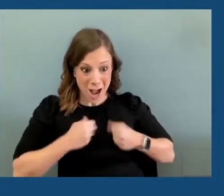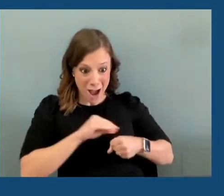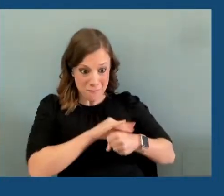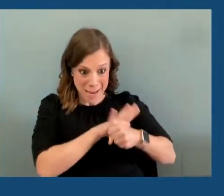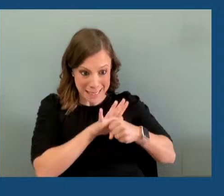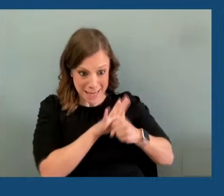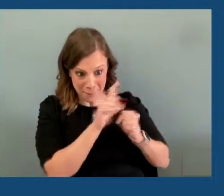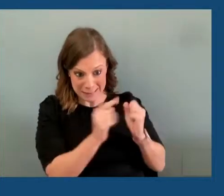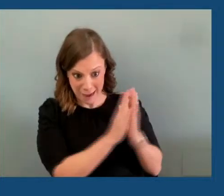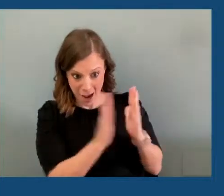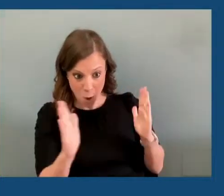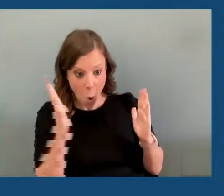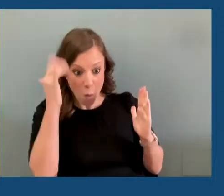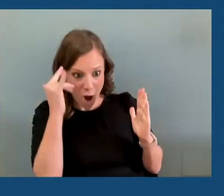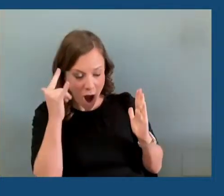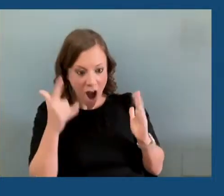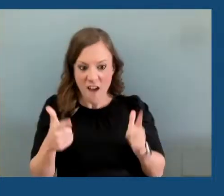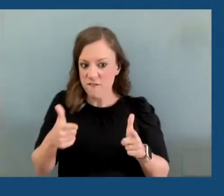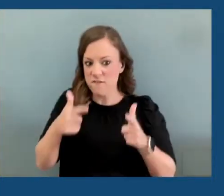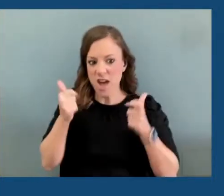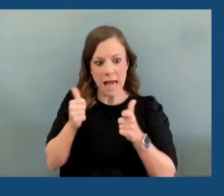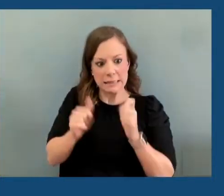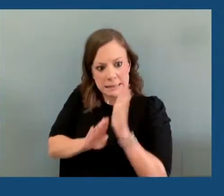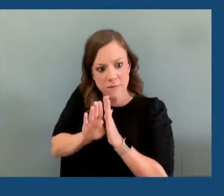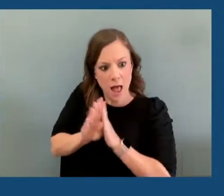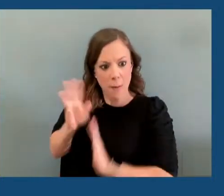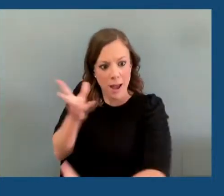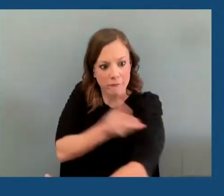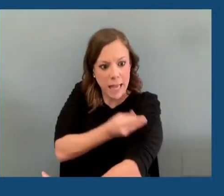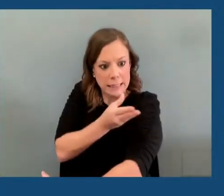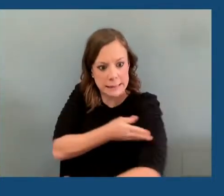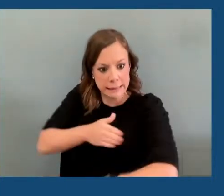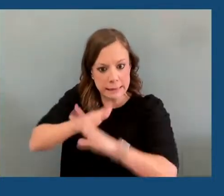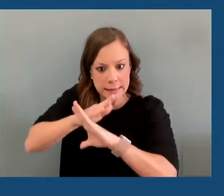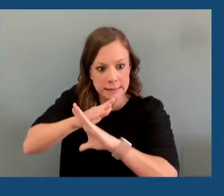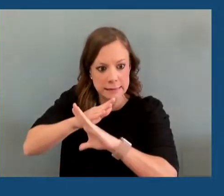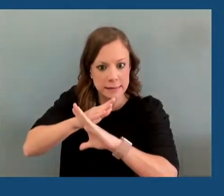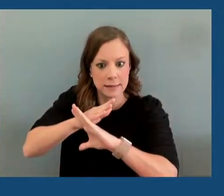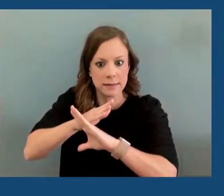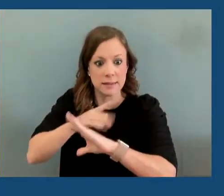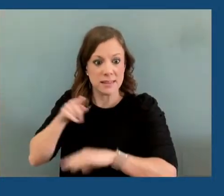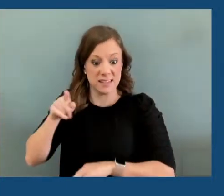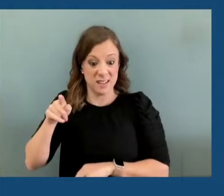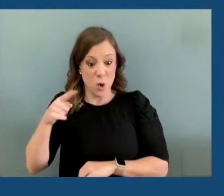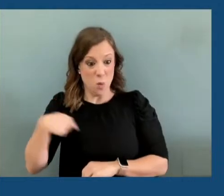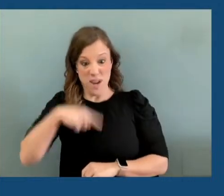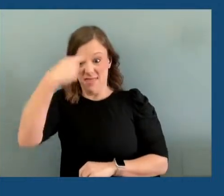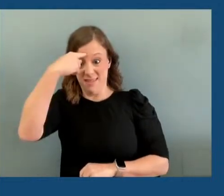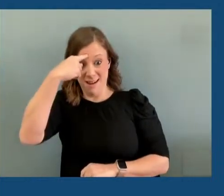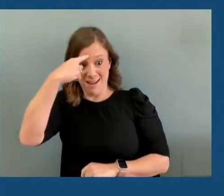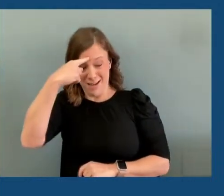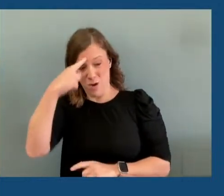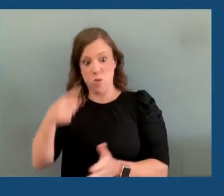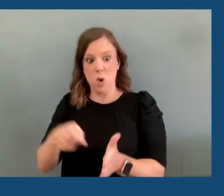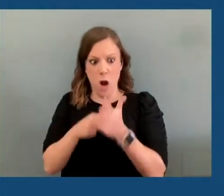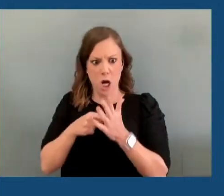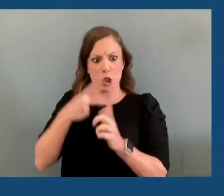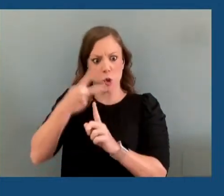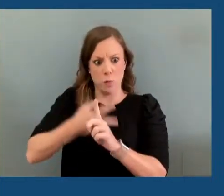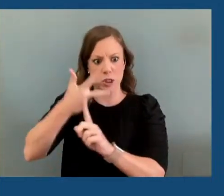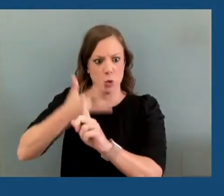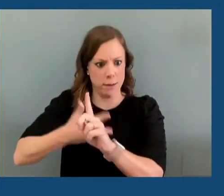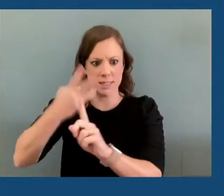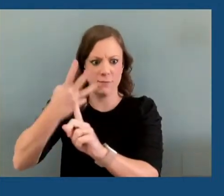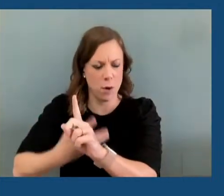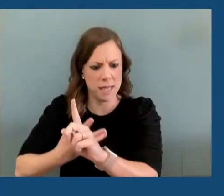vaccines. But we still had to wait a long time. In our minds, it was long. This normally would have taken years. So in the industry's mind, it was done